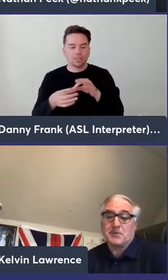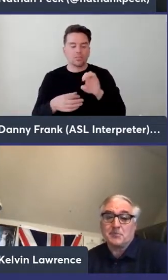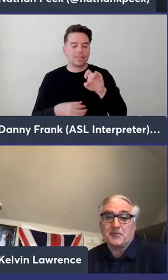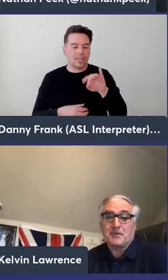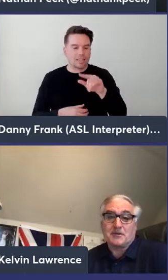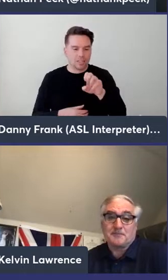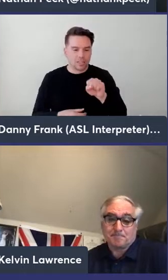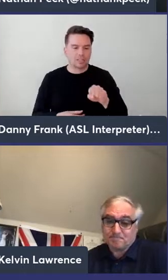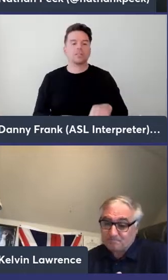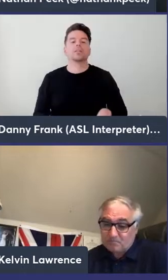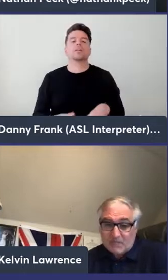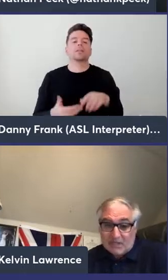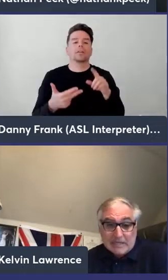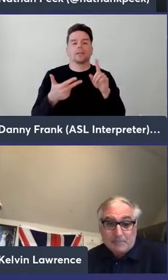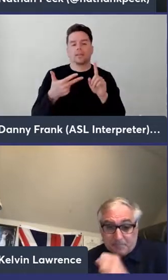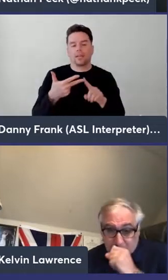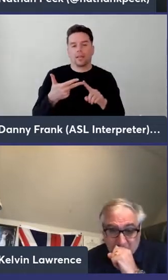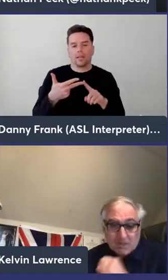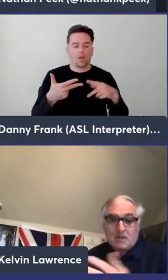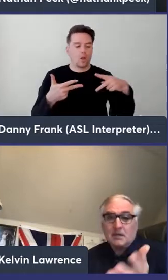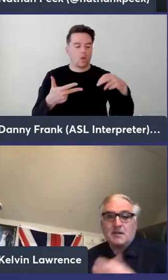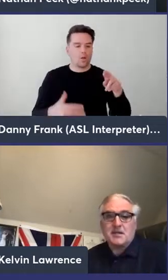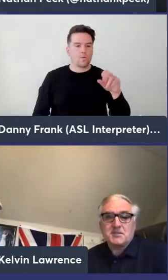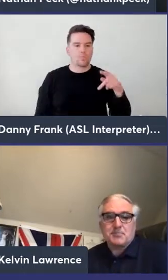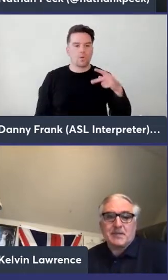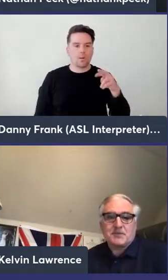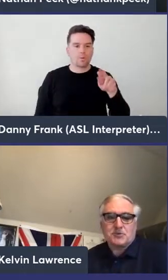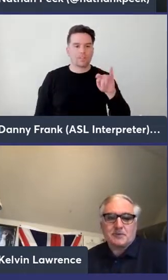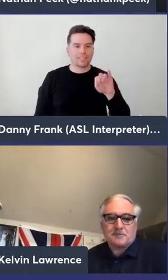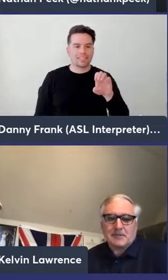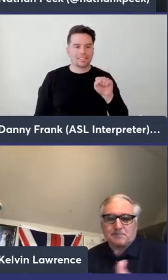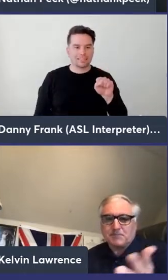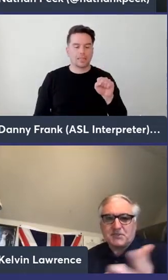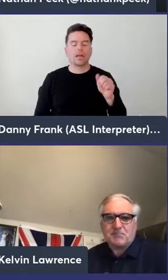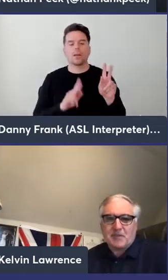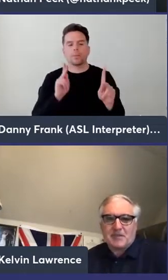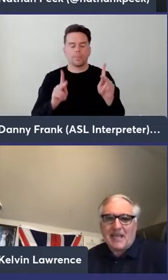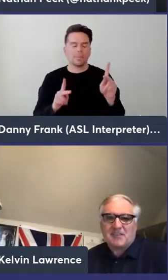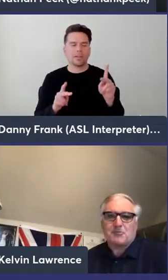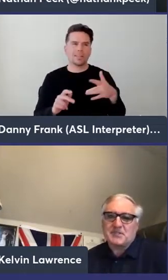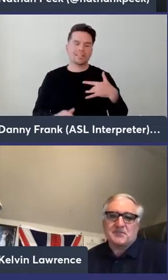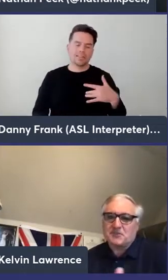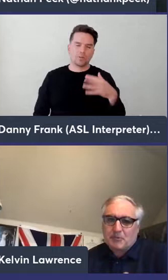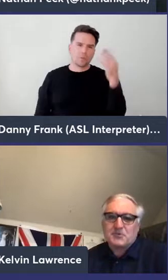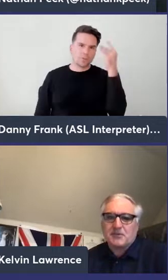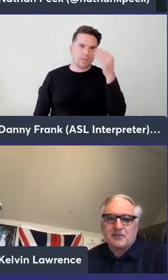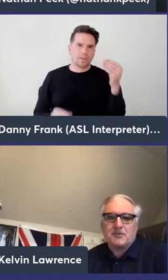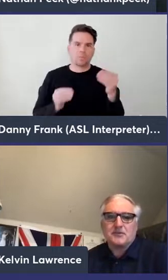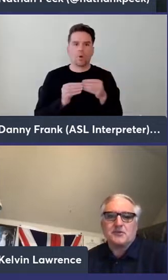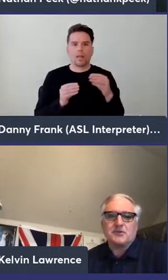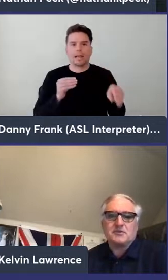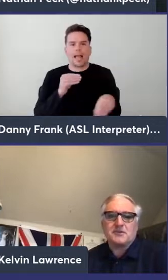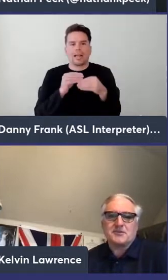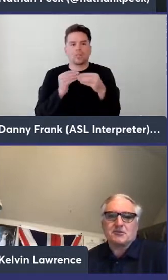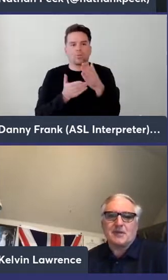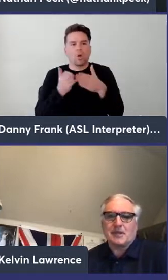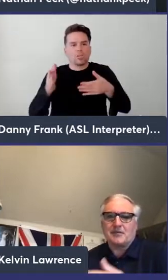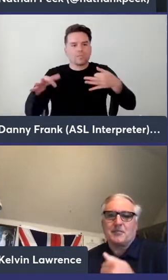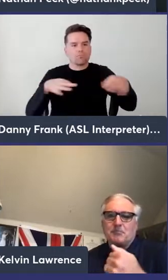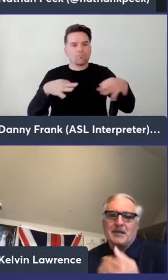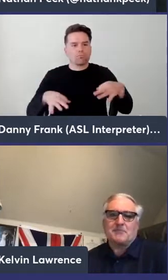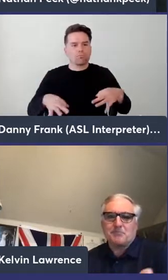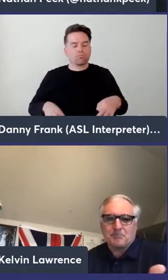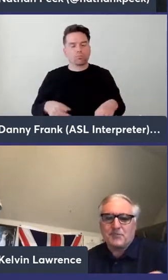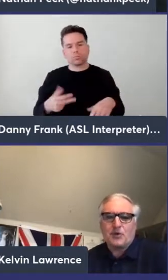properties, which some people think of as being sort of just extra bits of description that you can use to describe,